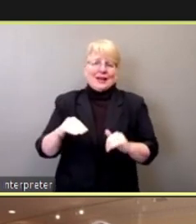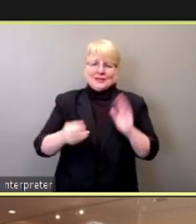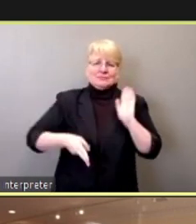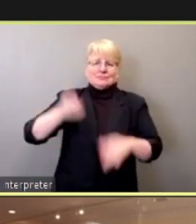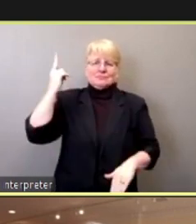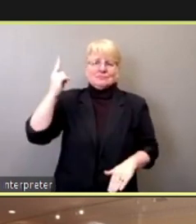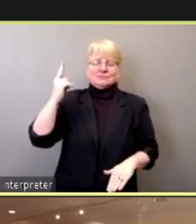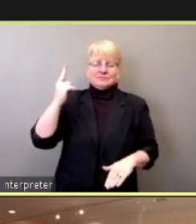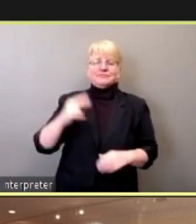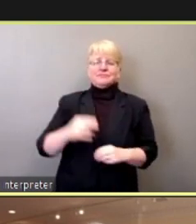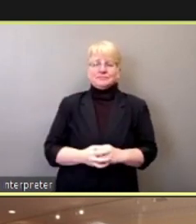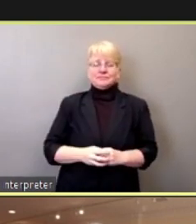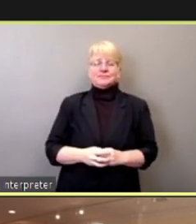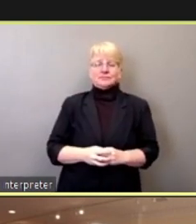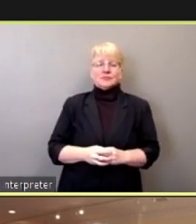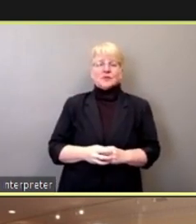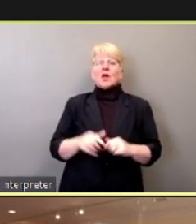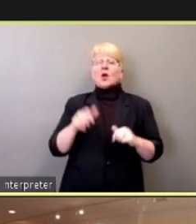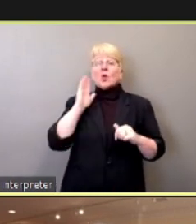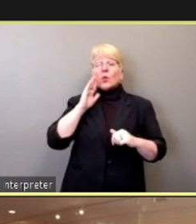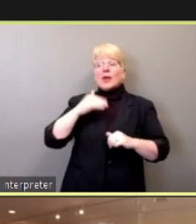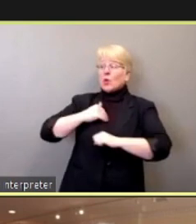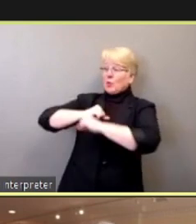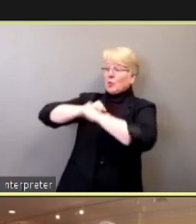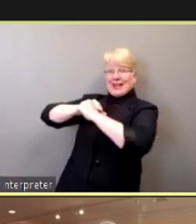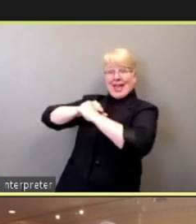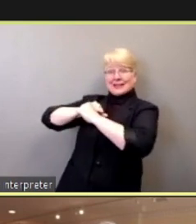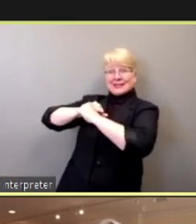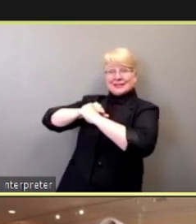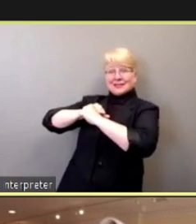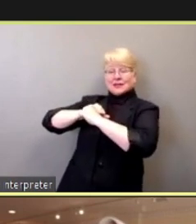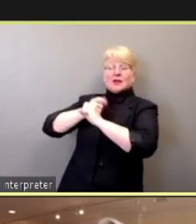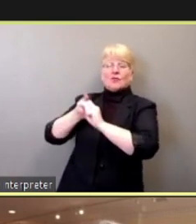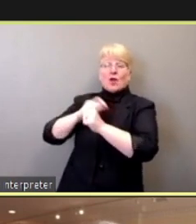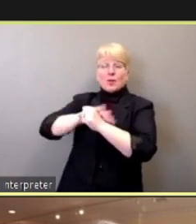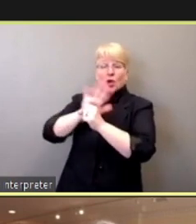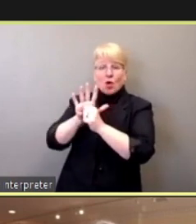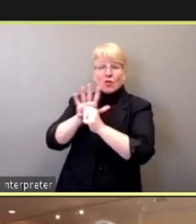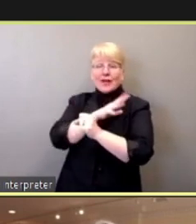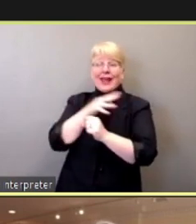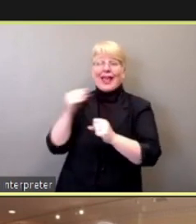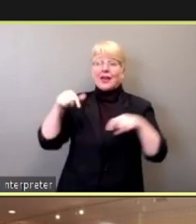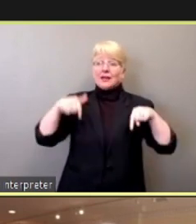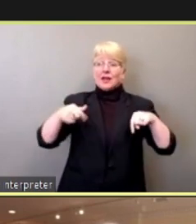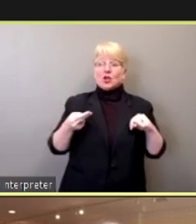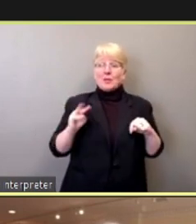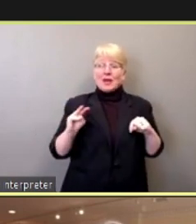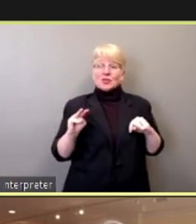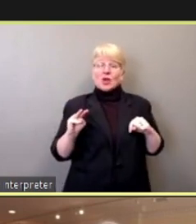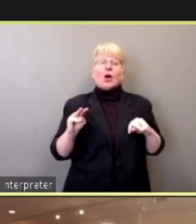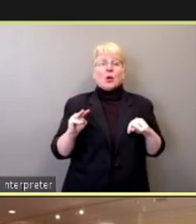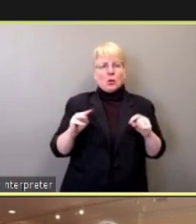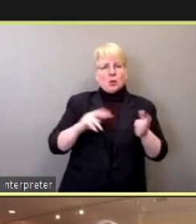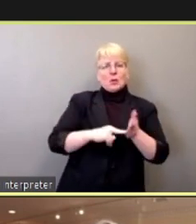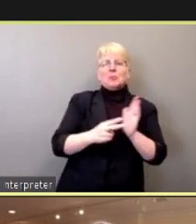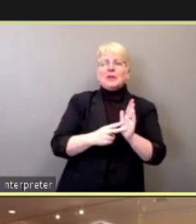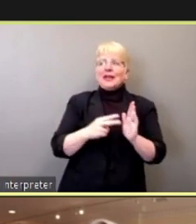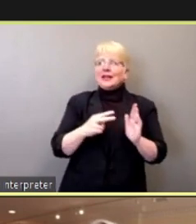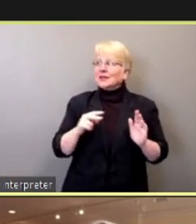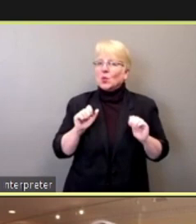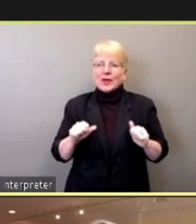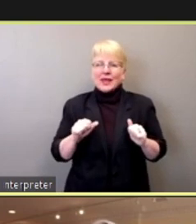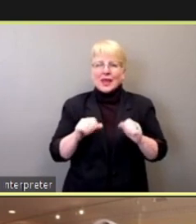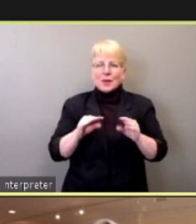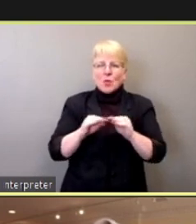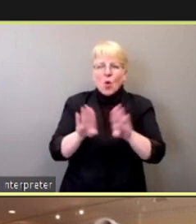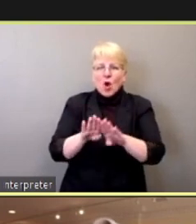possible position to not only protect ourselves from COVID, but to allow ourselves those day-to-day activities that bring